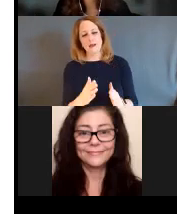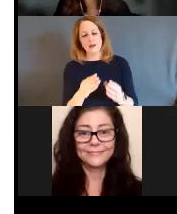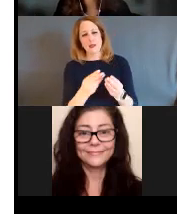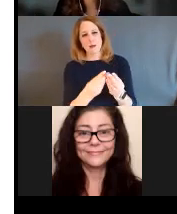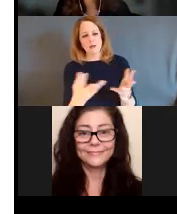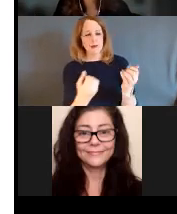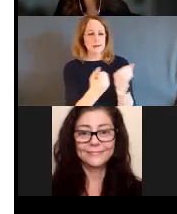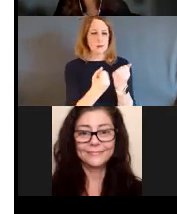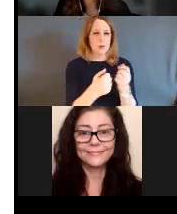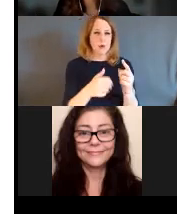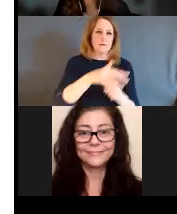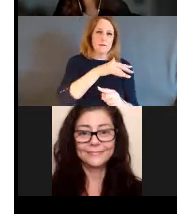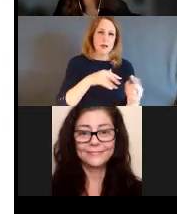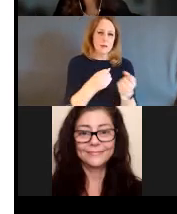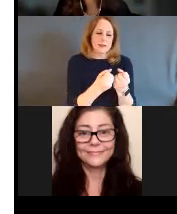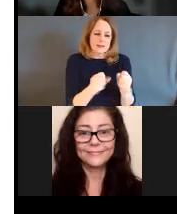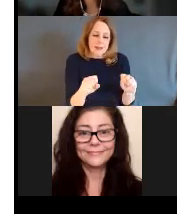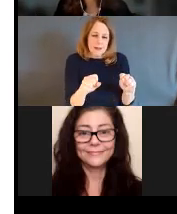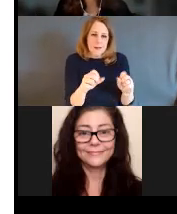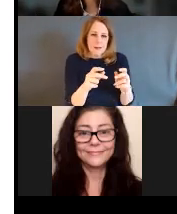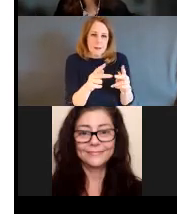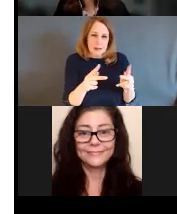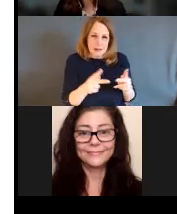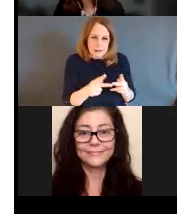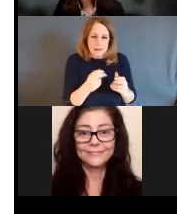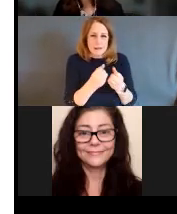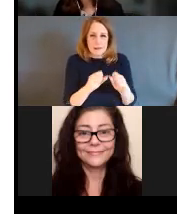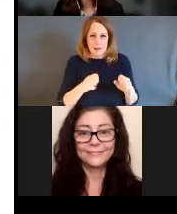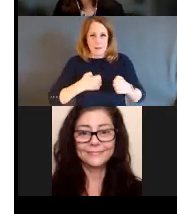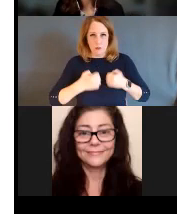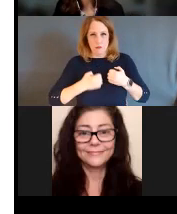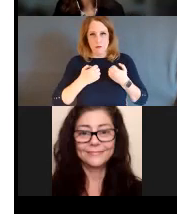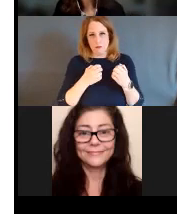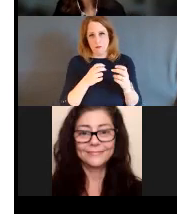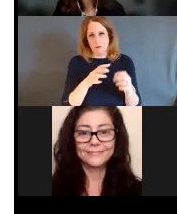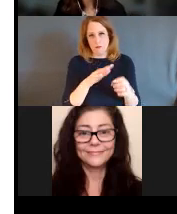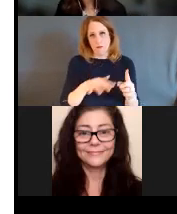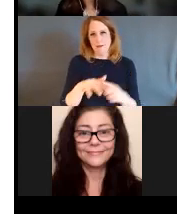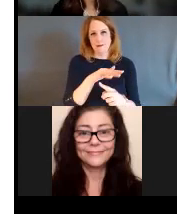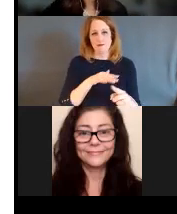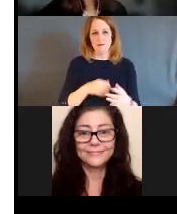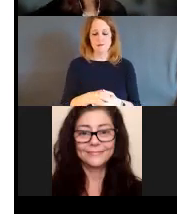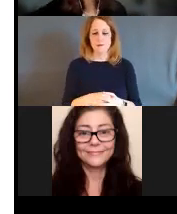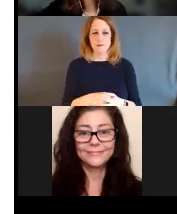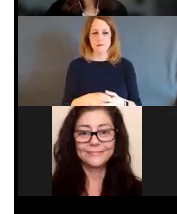creating that safe physical and emotional space for them. Next slide.